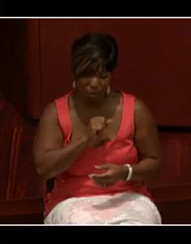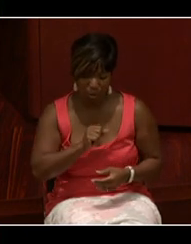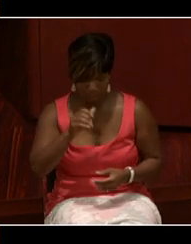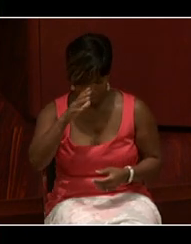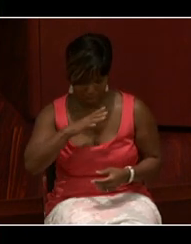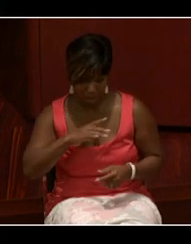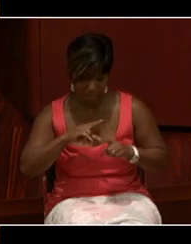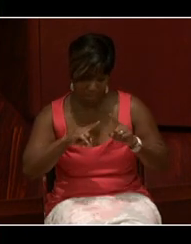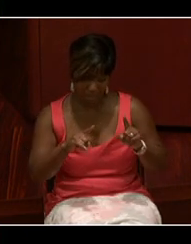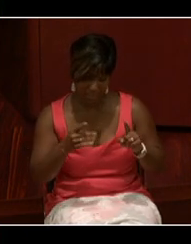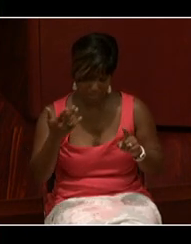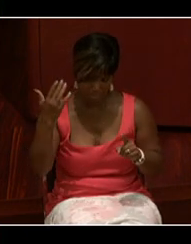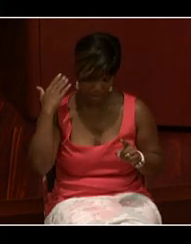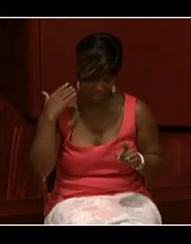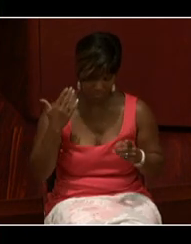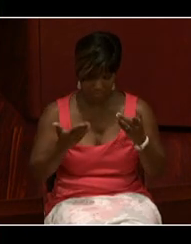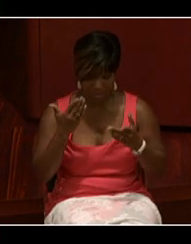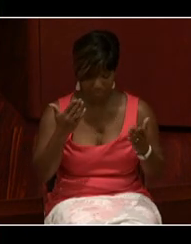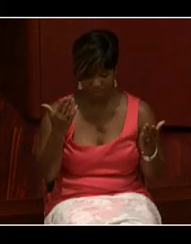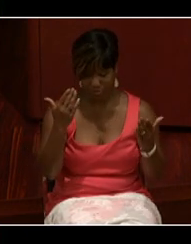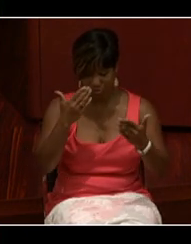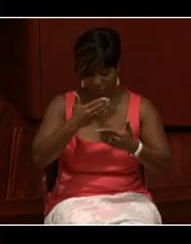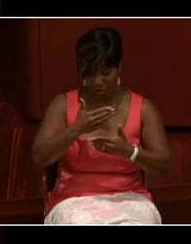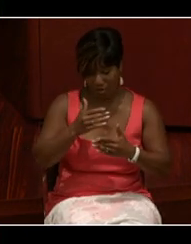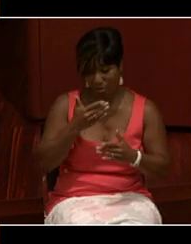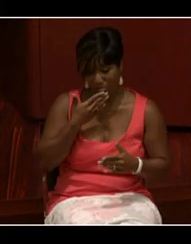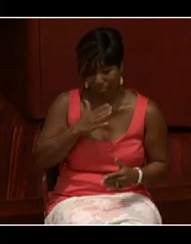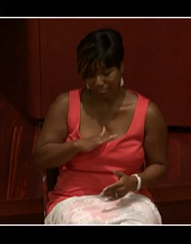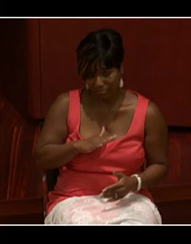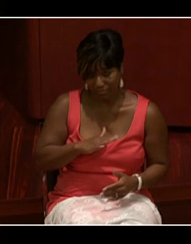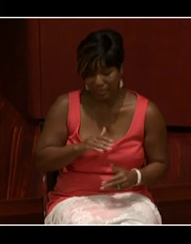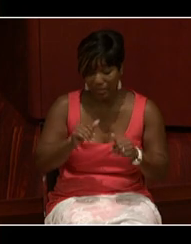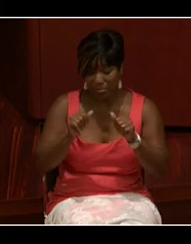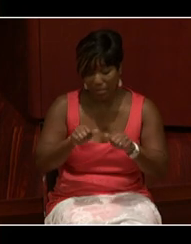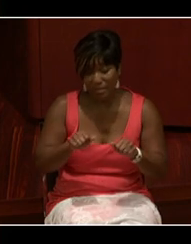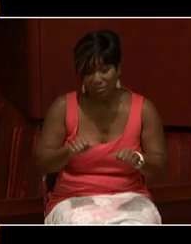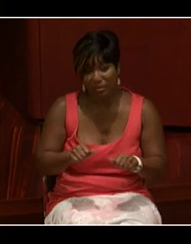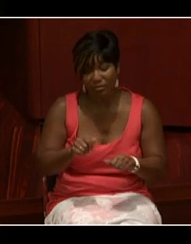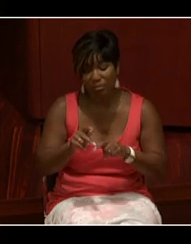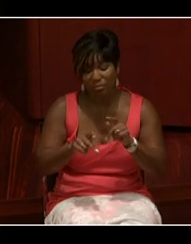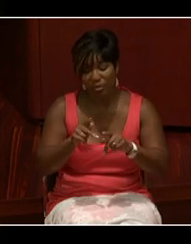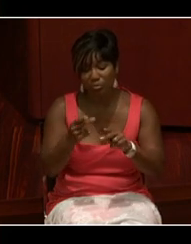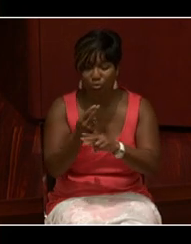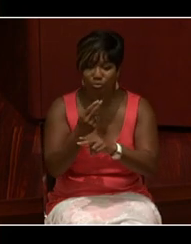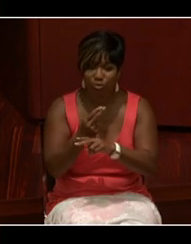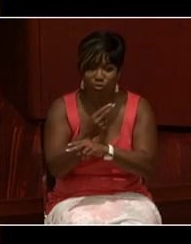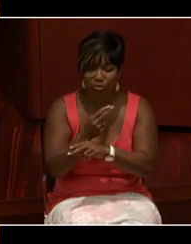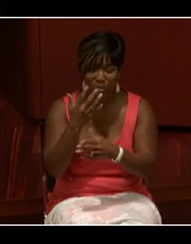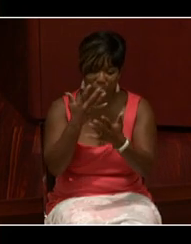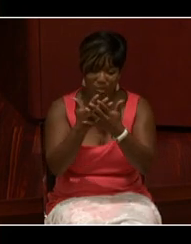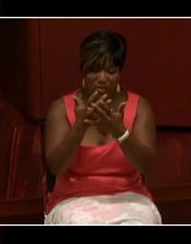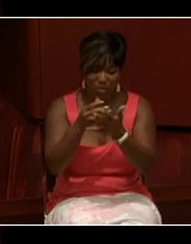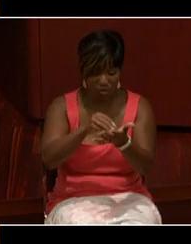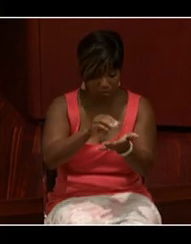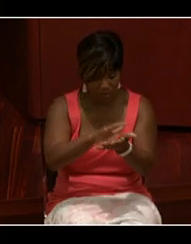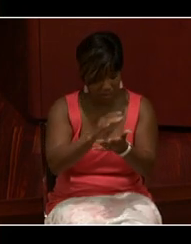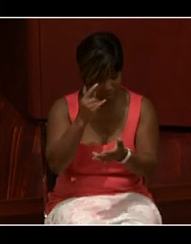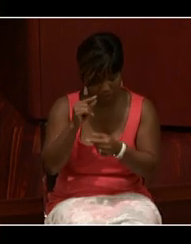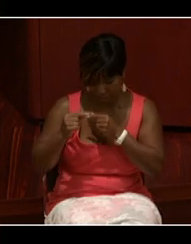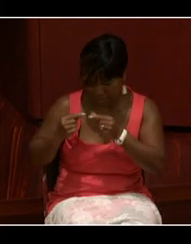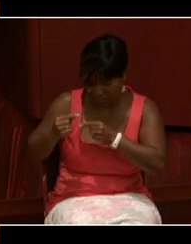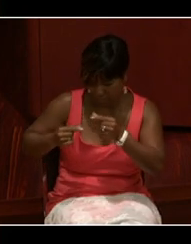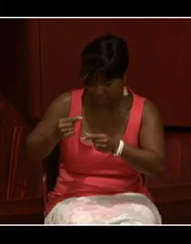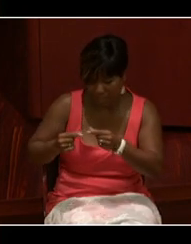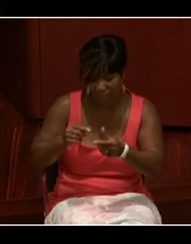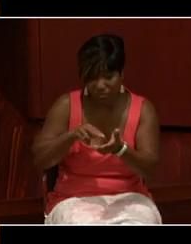side. Despite all that, there is the possibility for those who use prison records in their genealogical research that they will be rewarded with